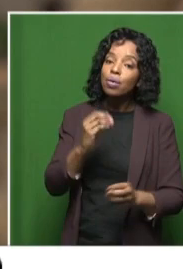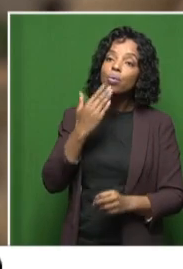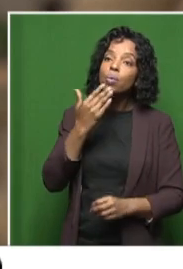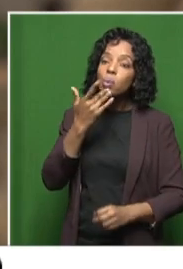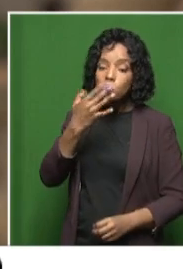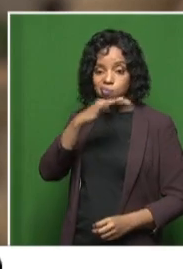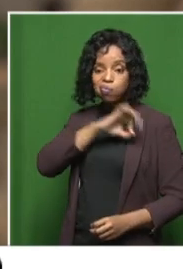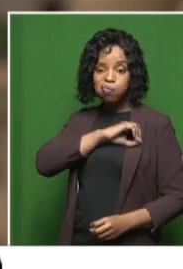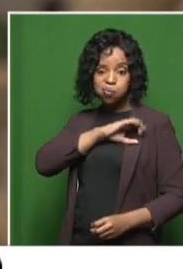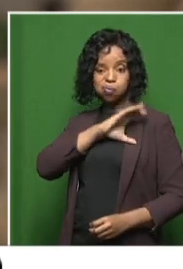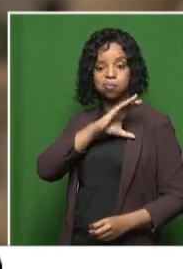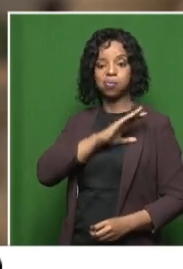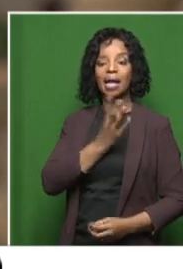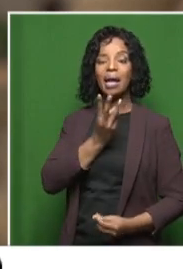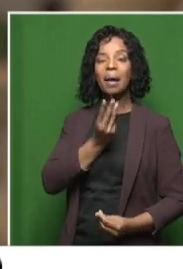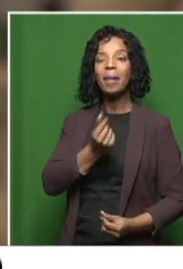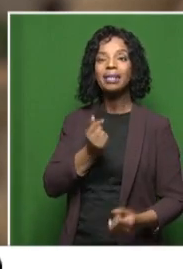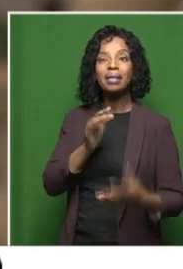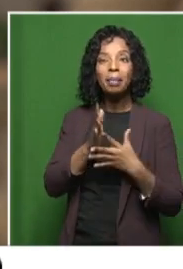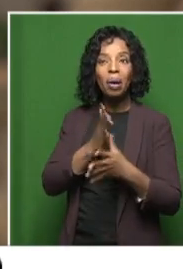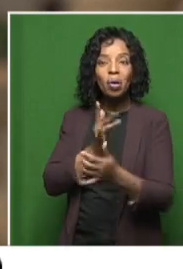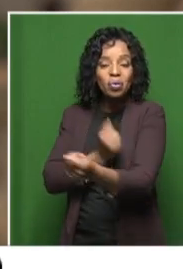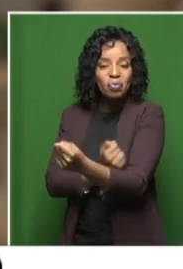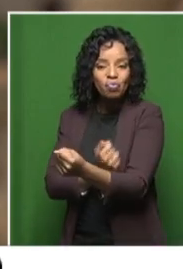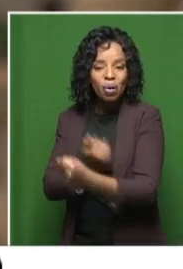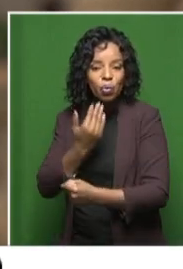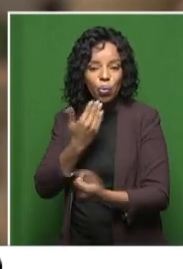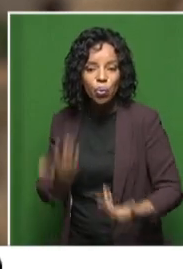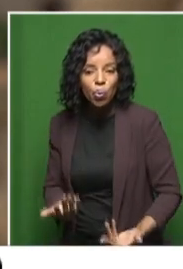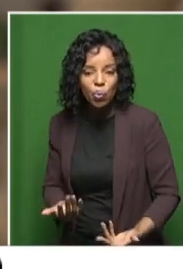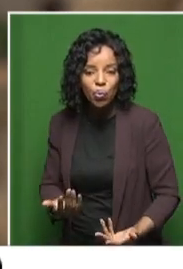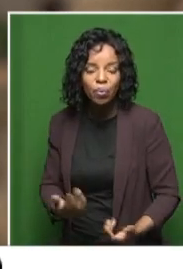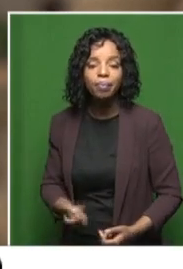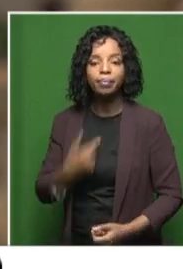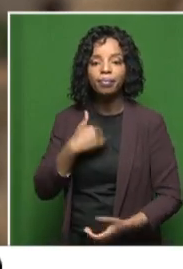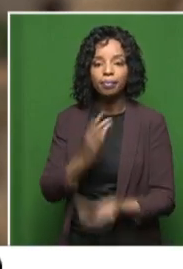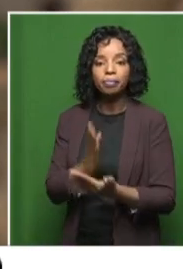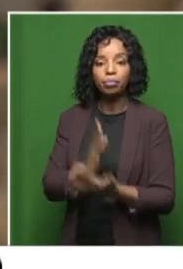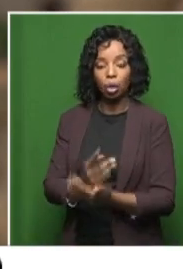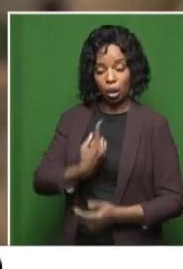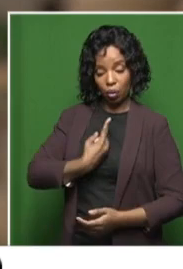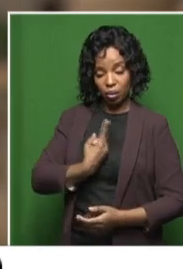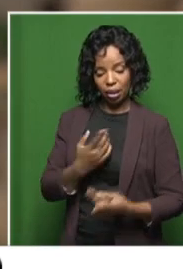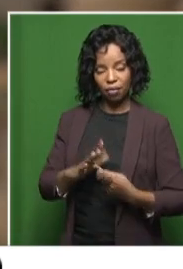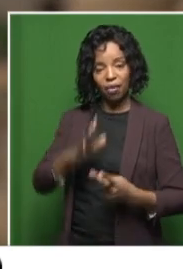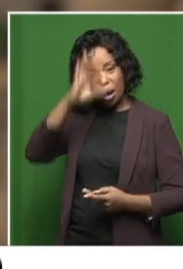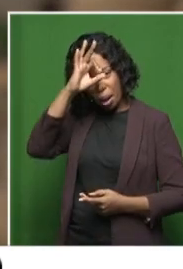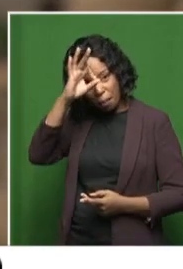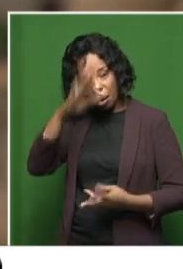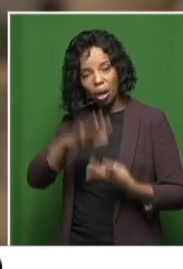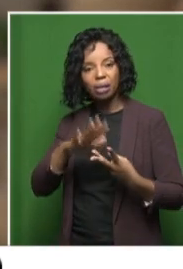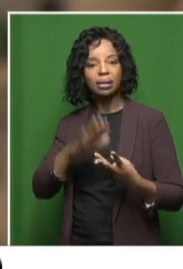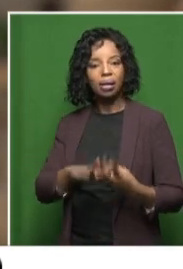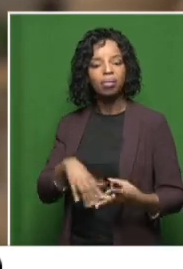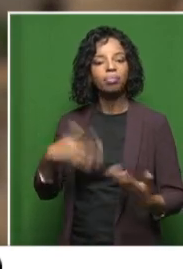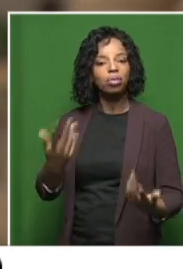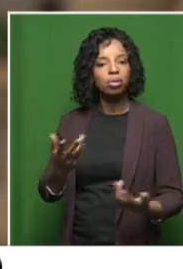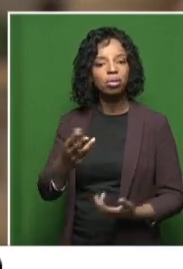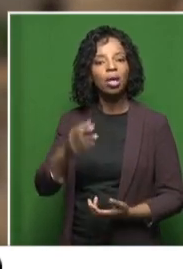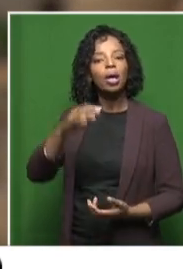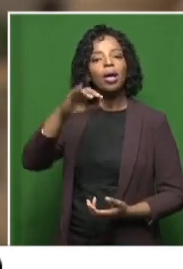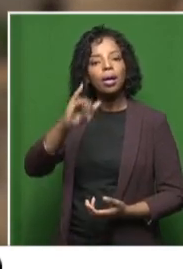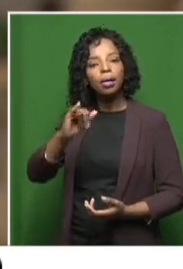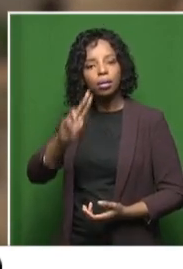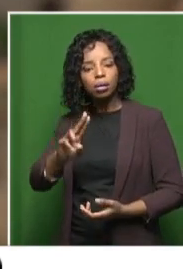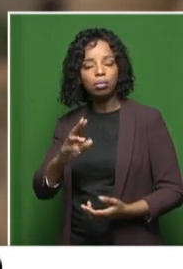between ourselves and the police and intelligence and all that is what we need to work on. Probably